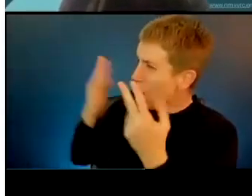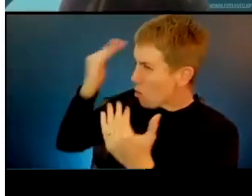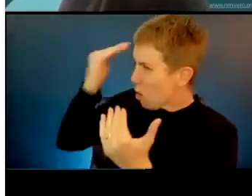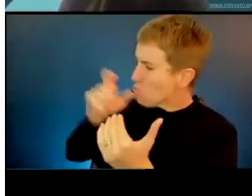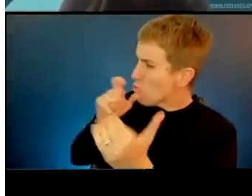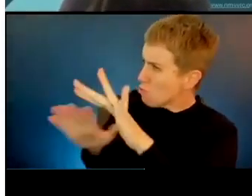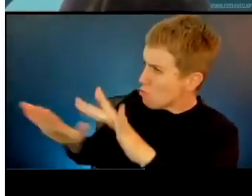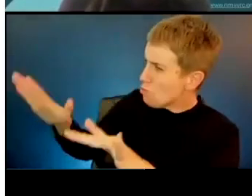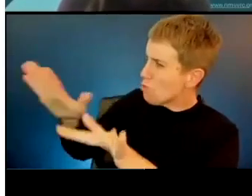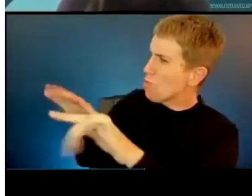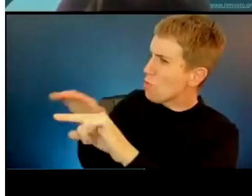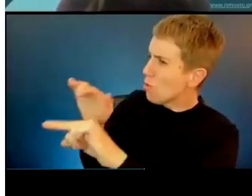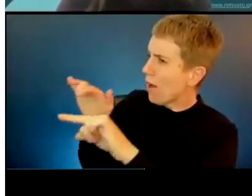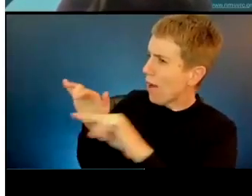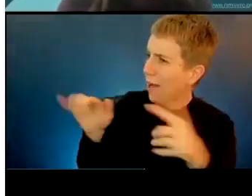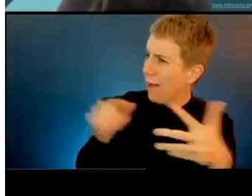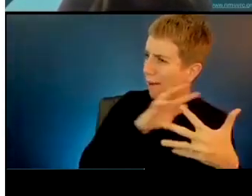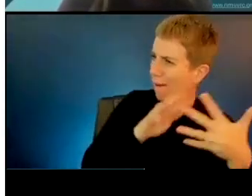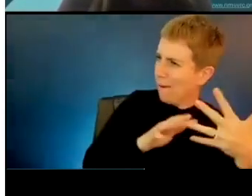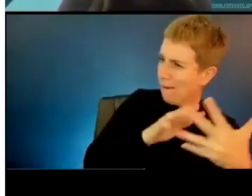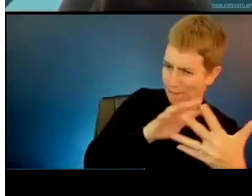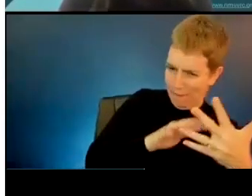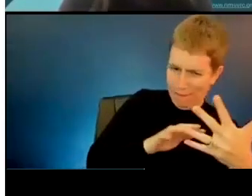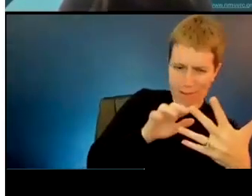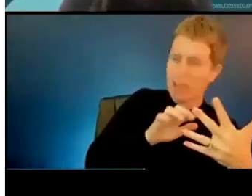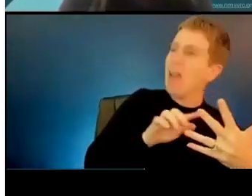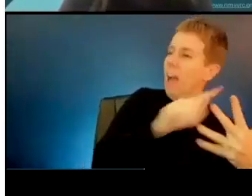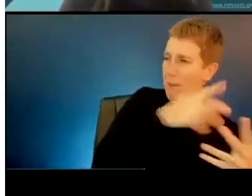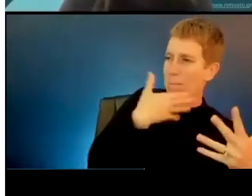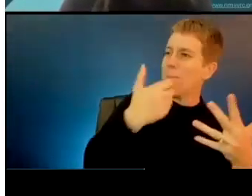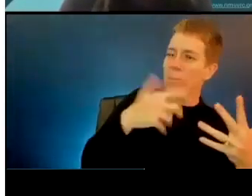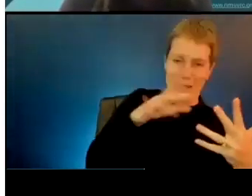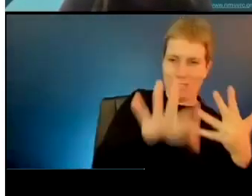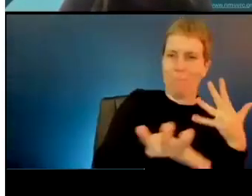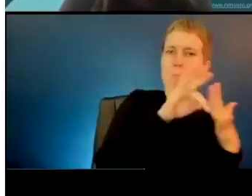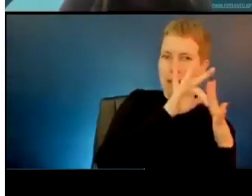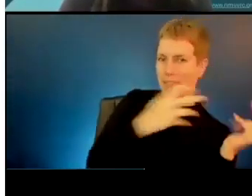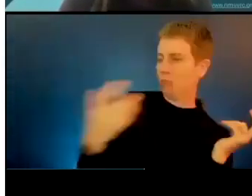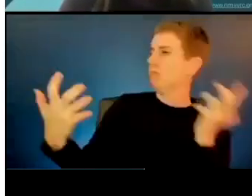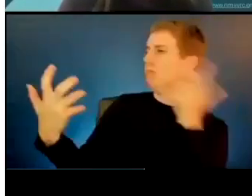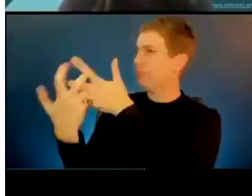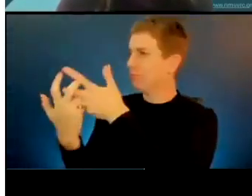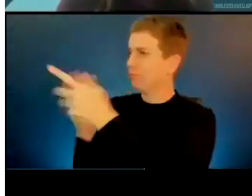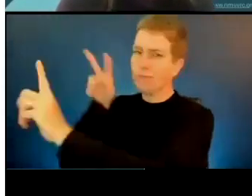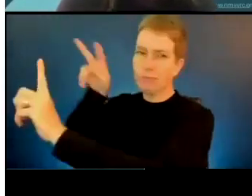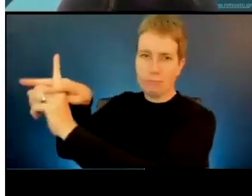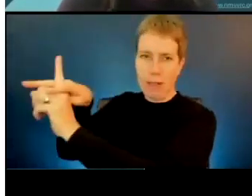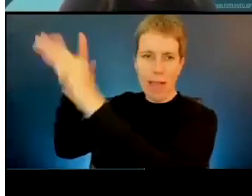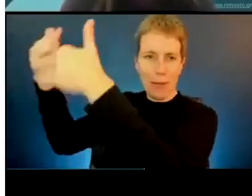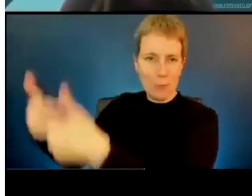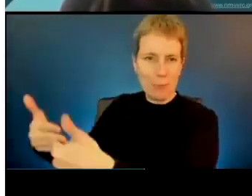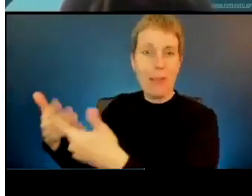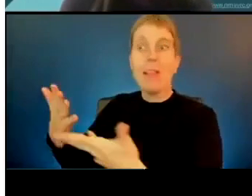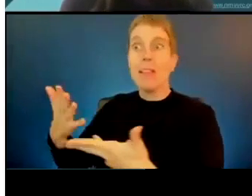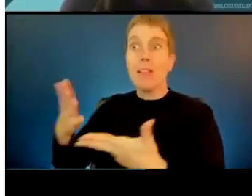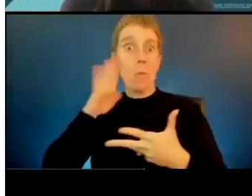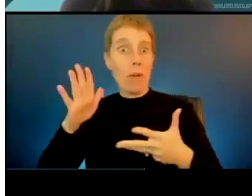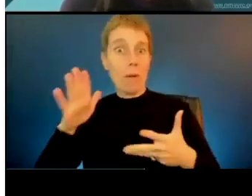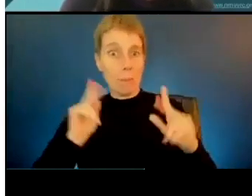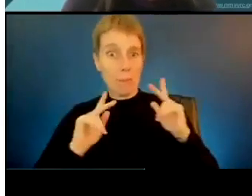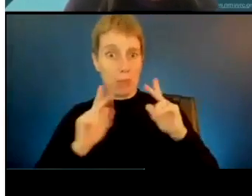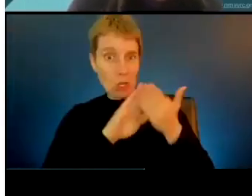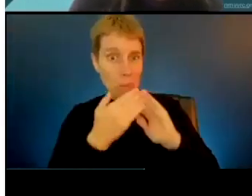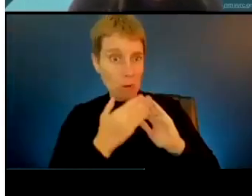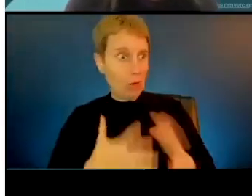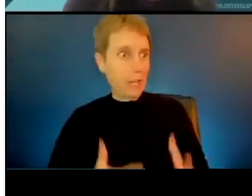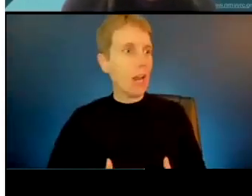community so that we can best deliver these skills that we know in a community so that they're best received and that they can utilize them in the